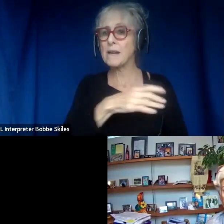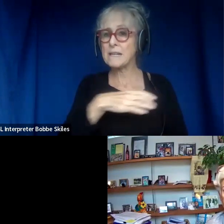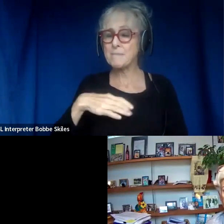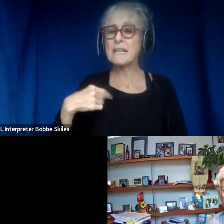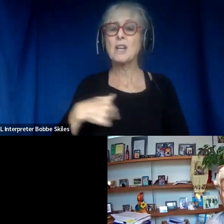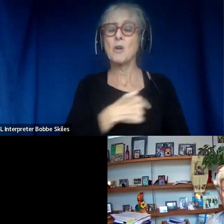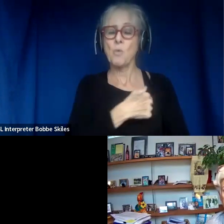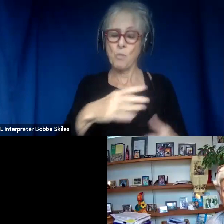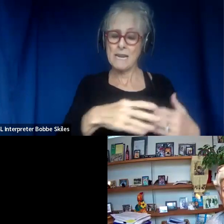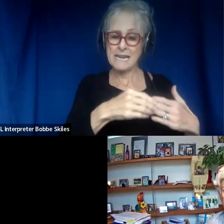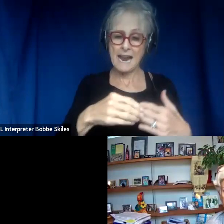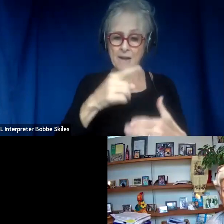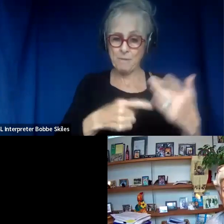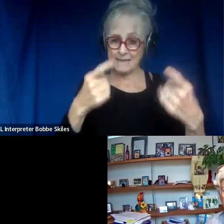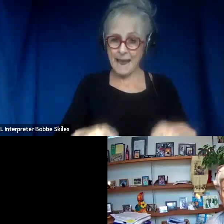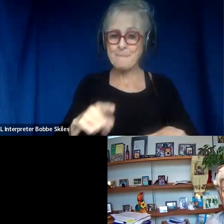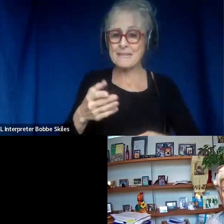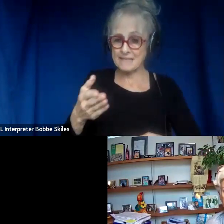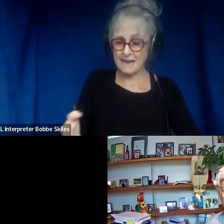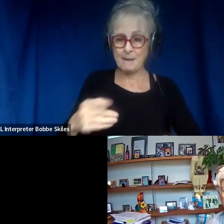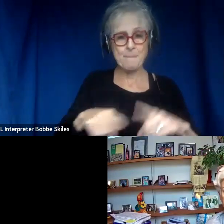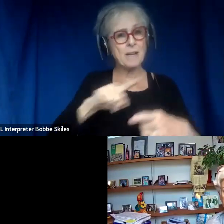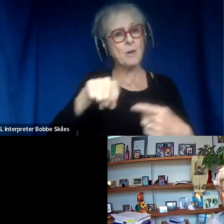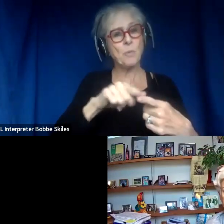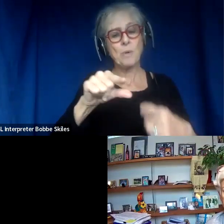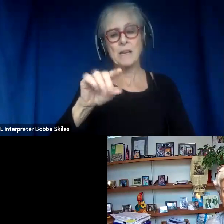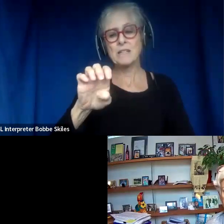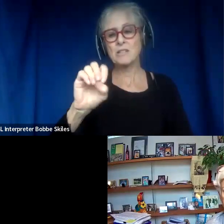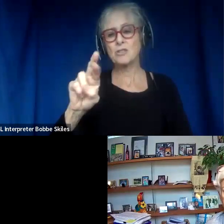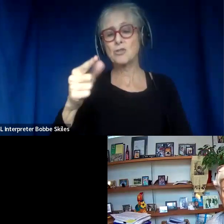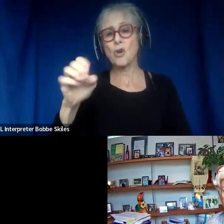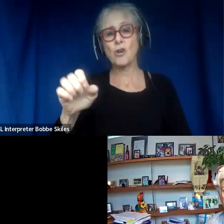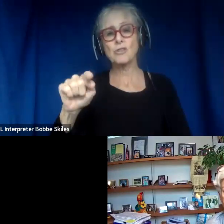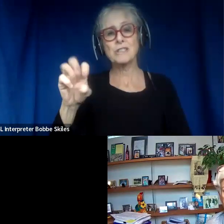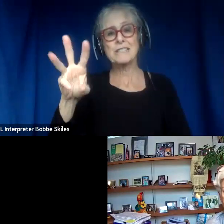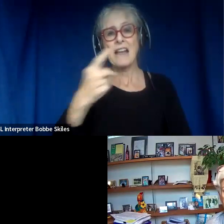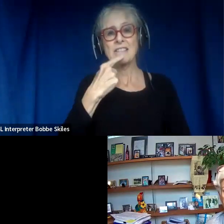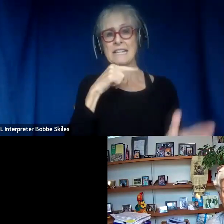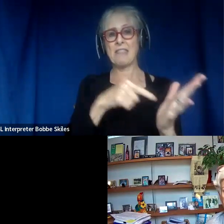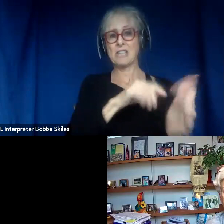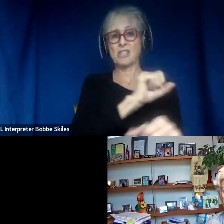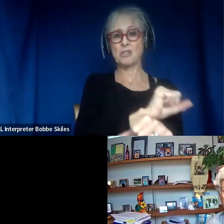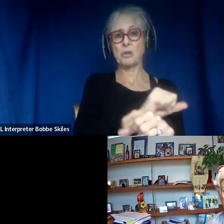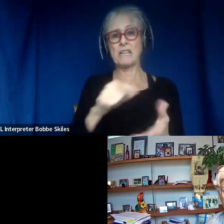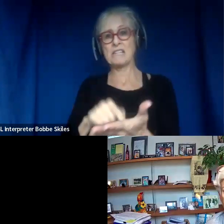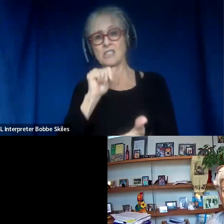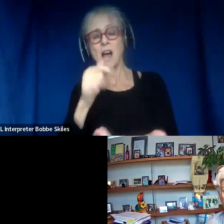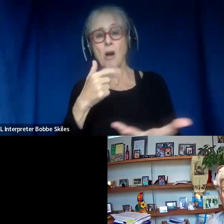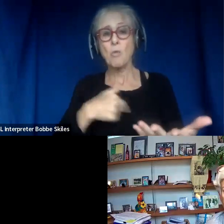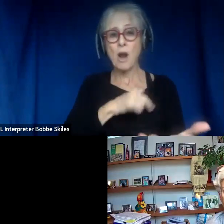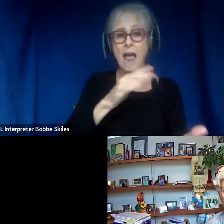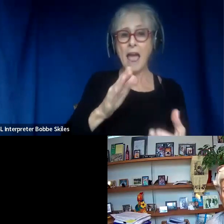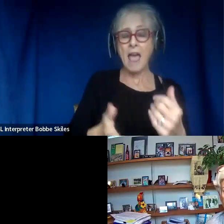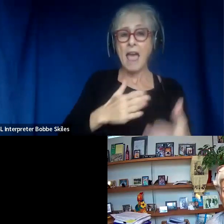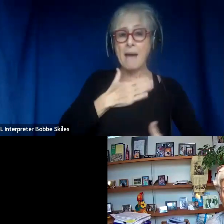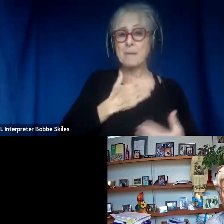that seat at that table. But when Georgetown says this is what's working, we're glad to help promote that, to help those good